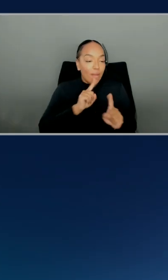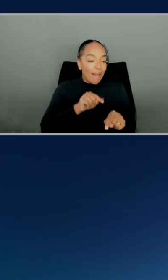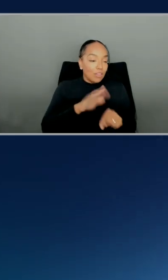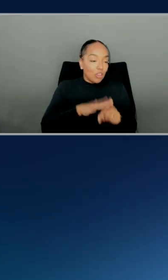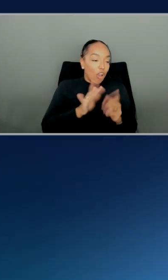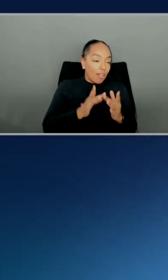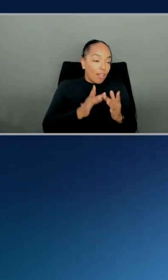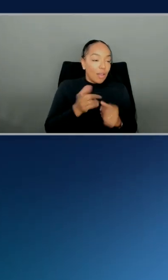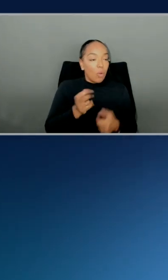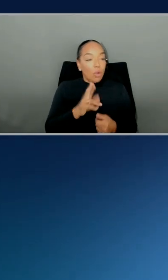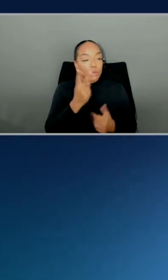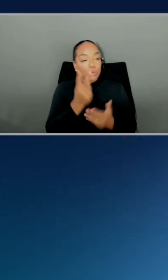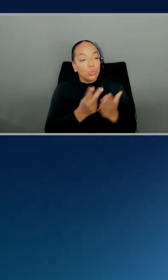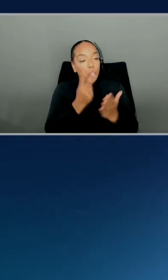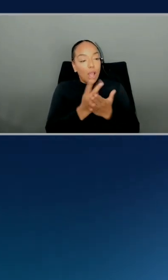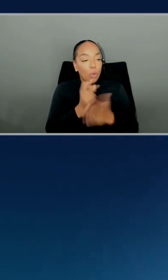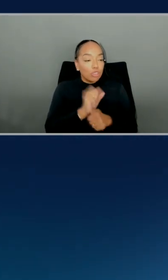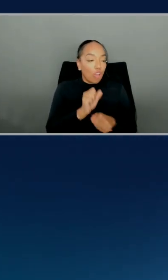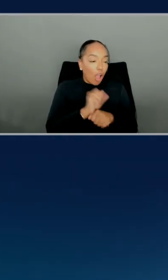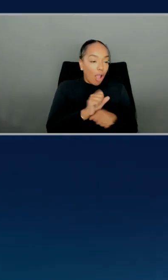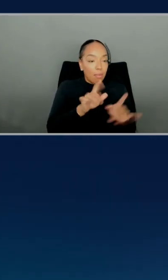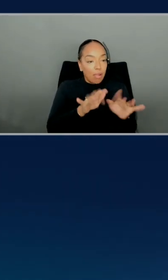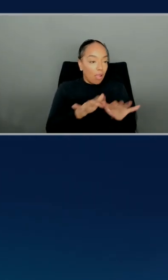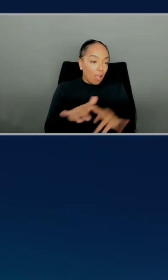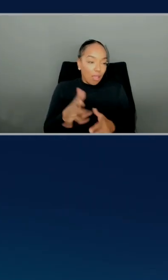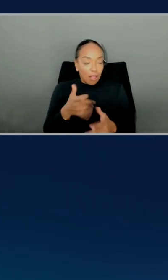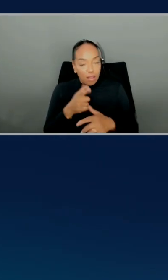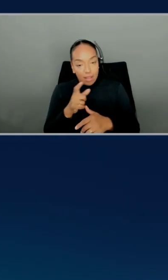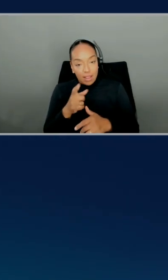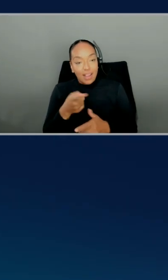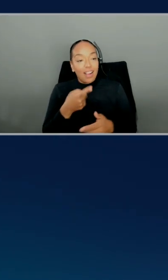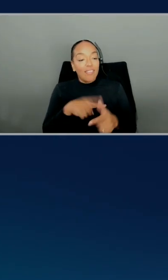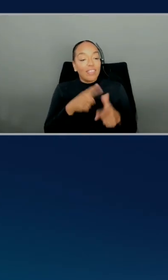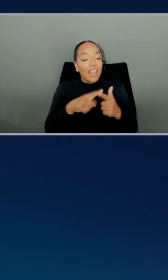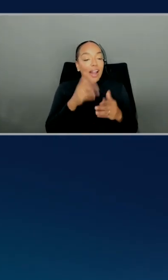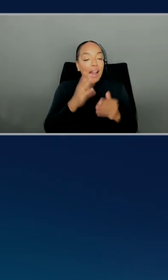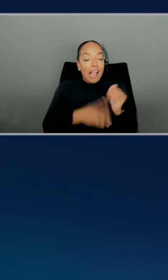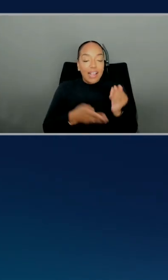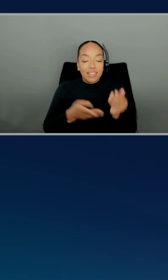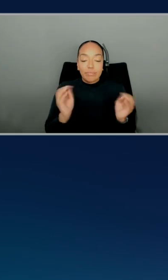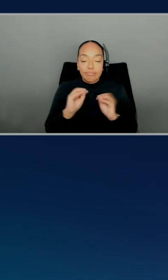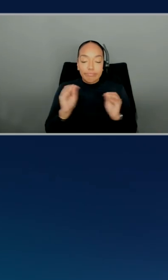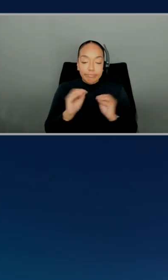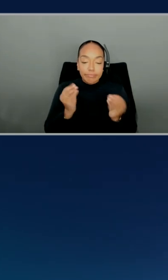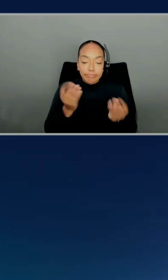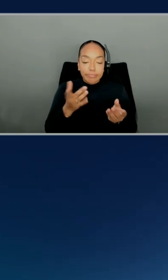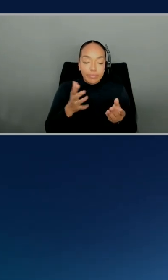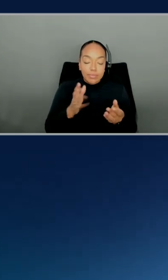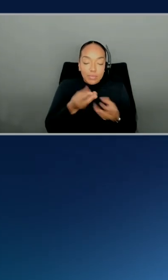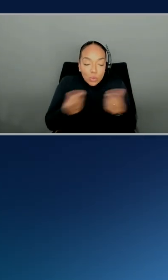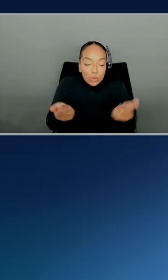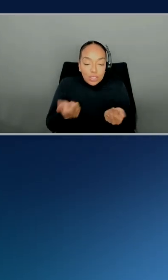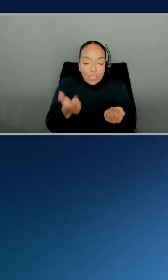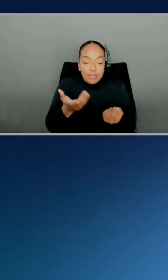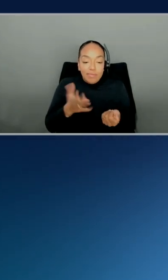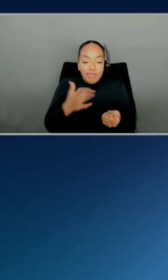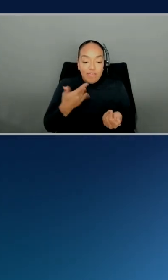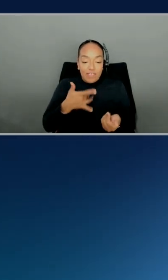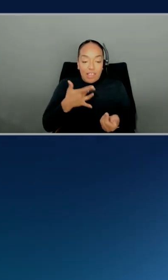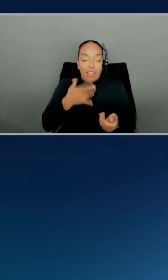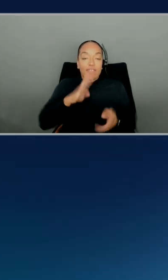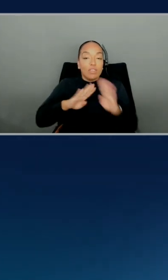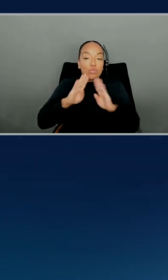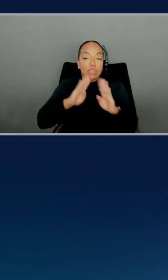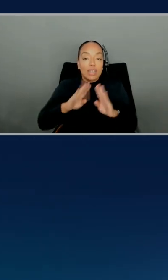2-hour job that is then ending in nothing and frustration, right? Or you always apply your